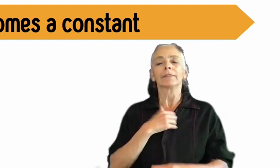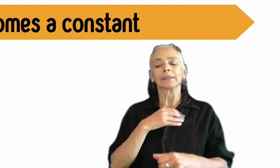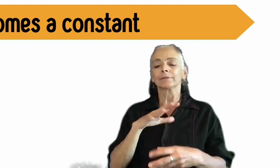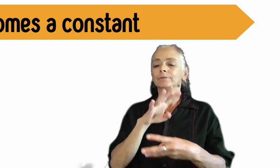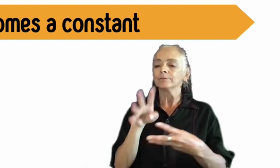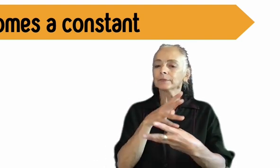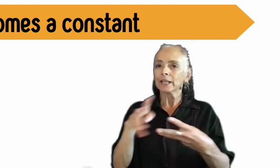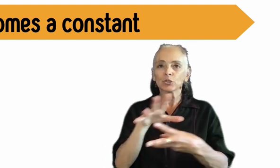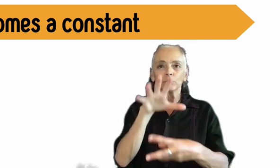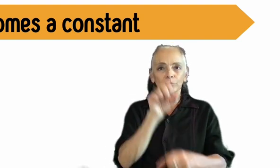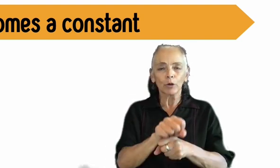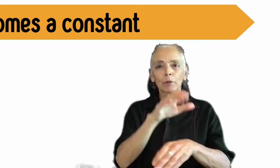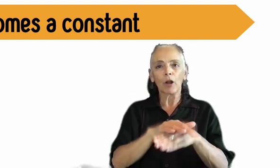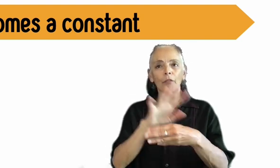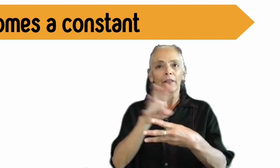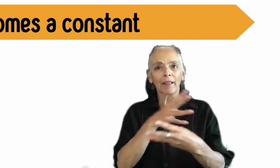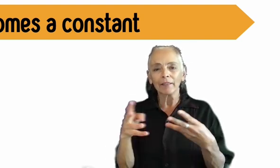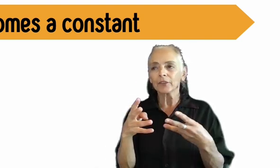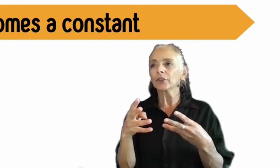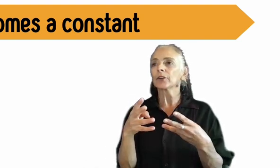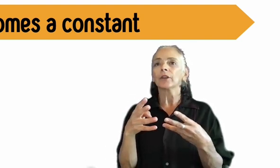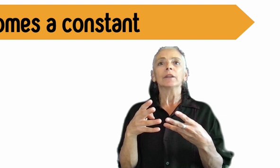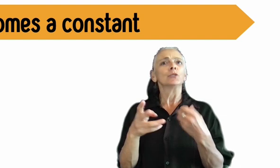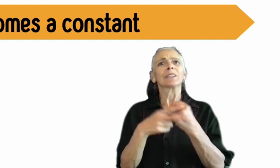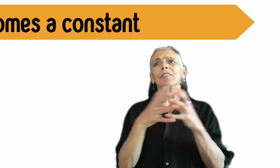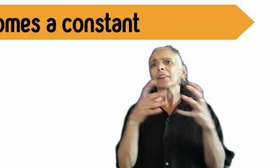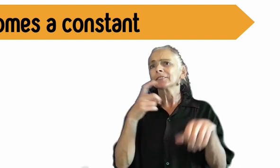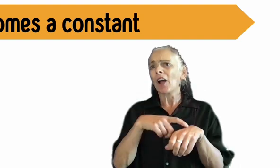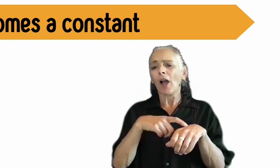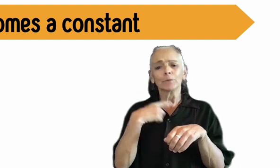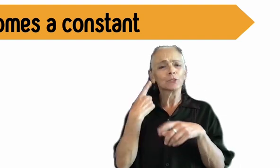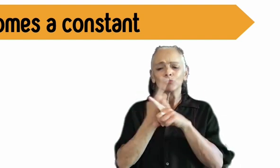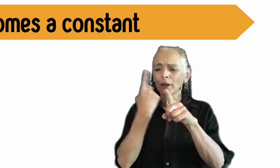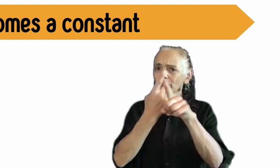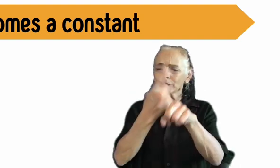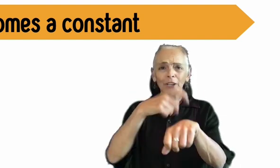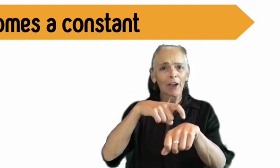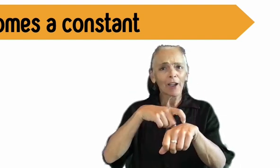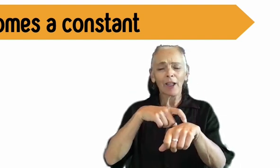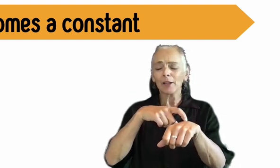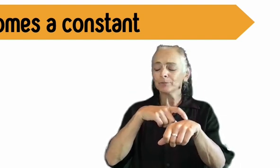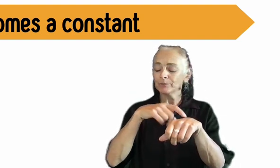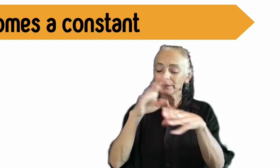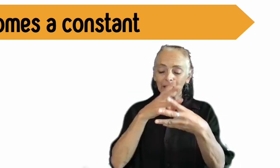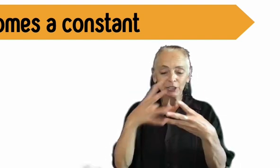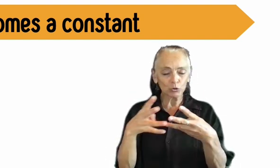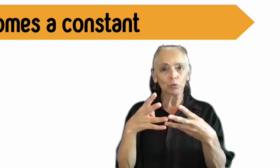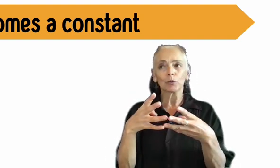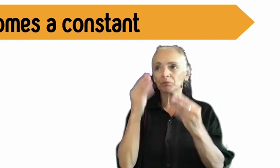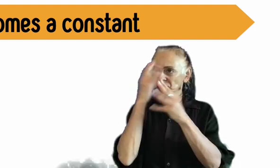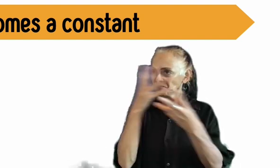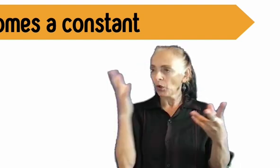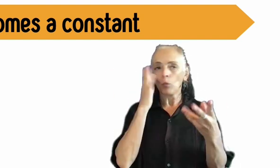calendar you save so much time of having to like schedule and work out people's times you just get it on the calendar you let everyone know this is the